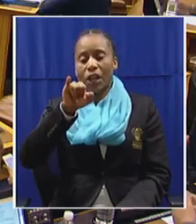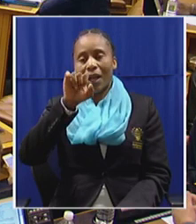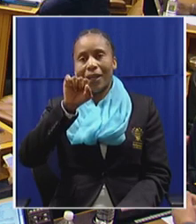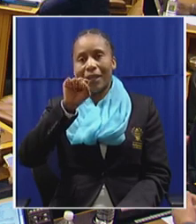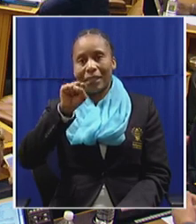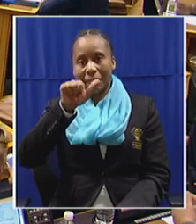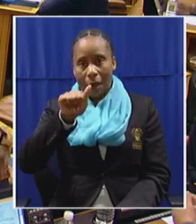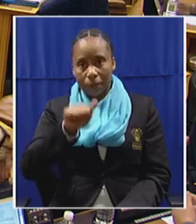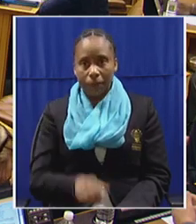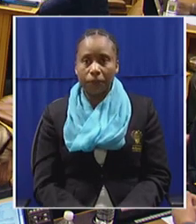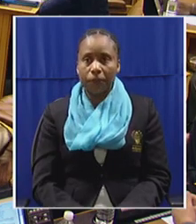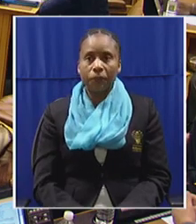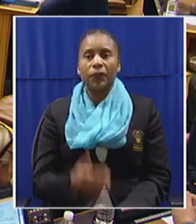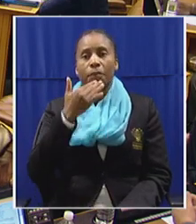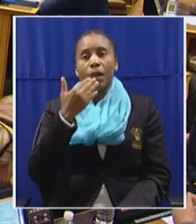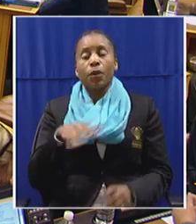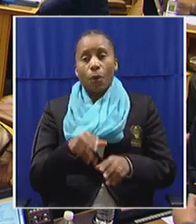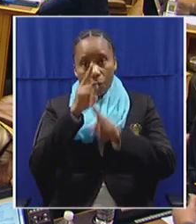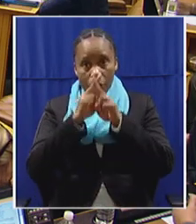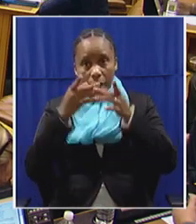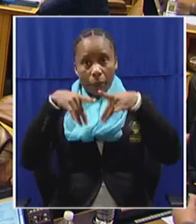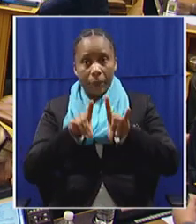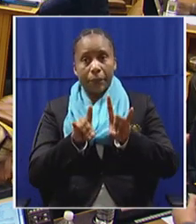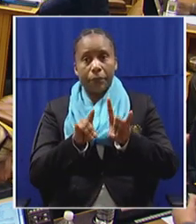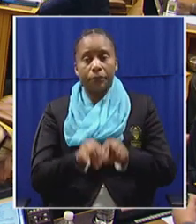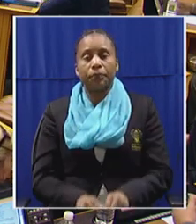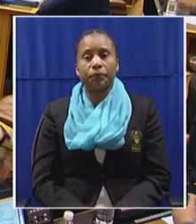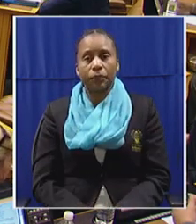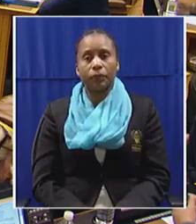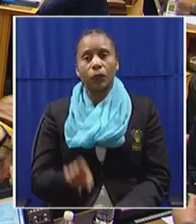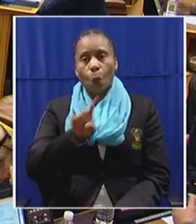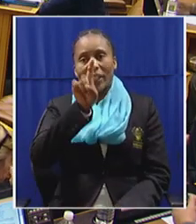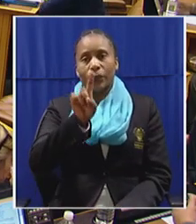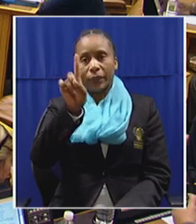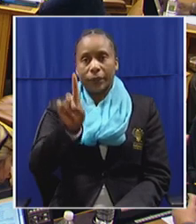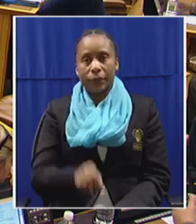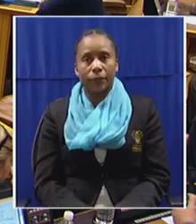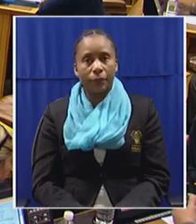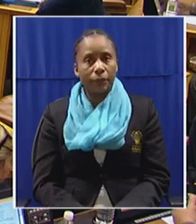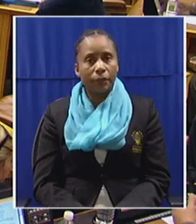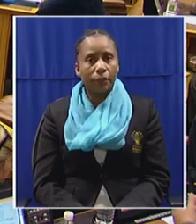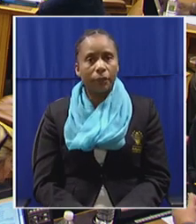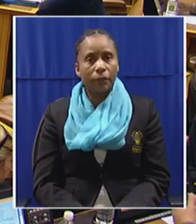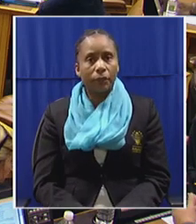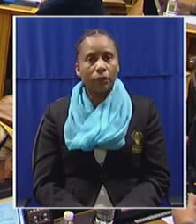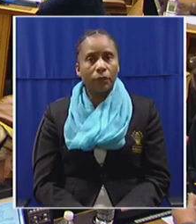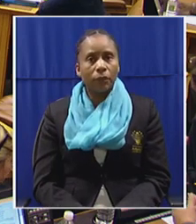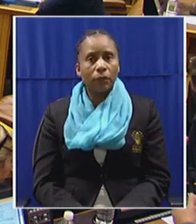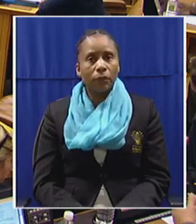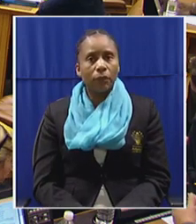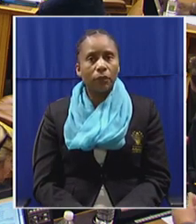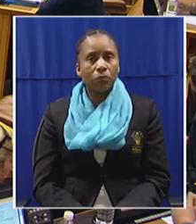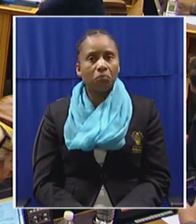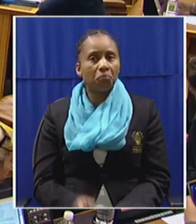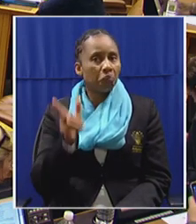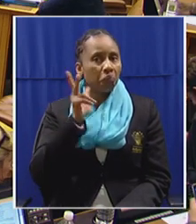Thank you very much, Honorable Chairperson. The question is, Mr. Deputy President, have you